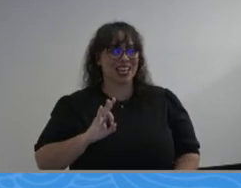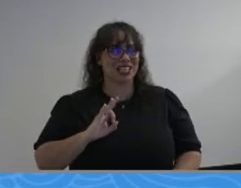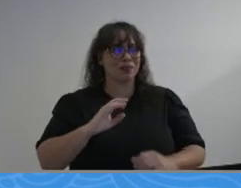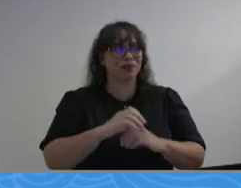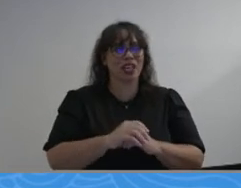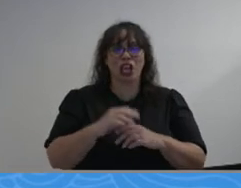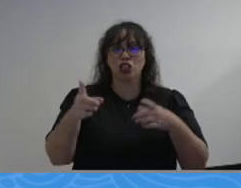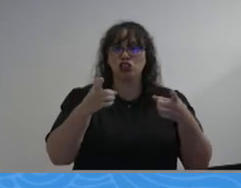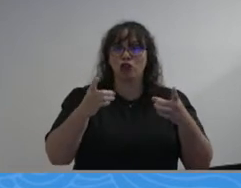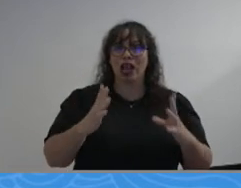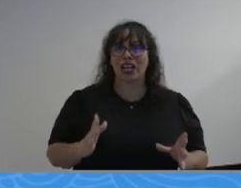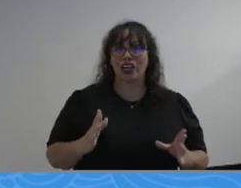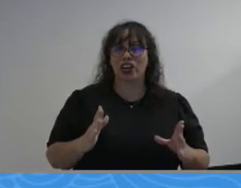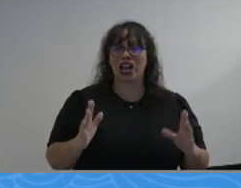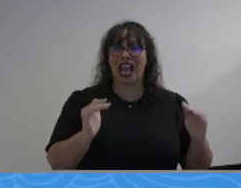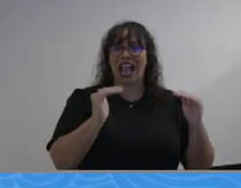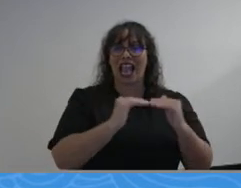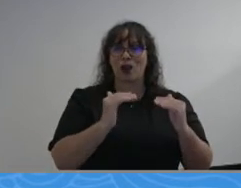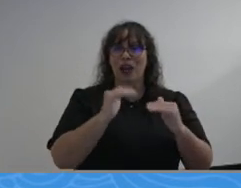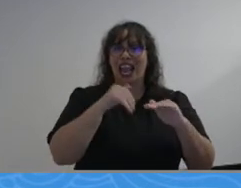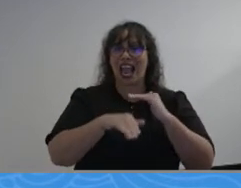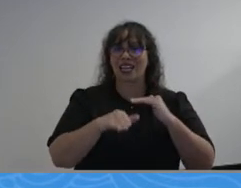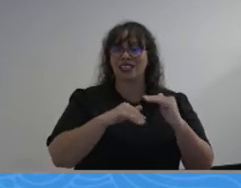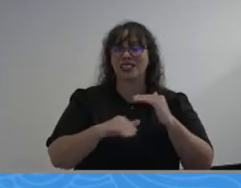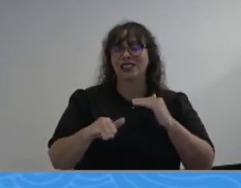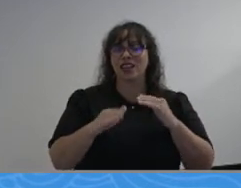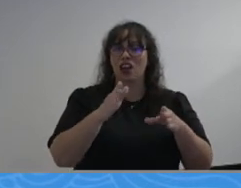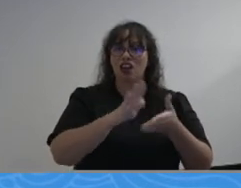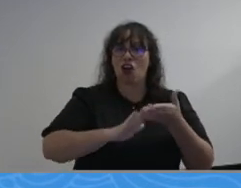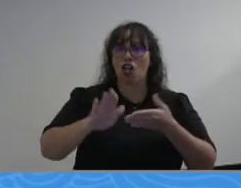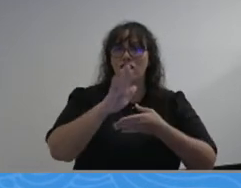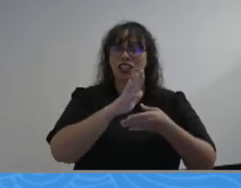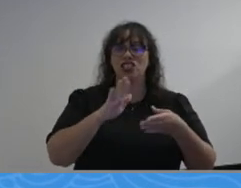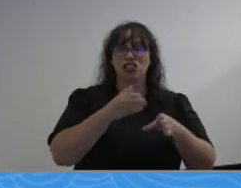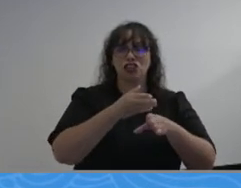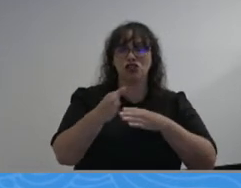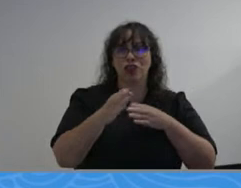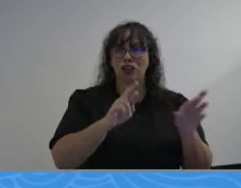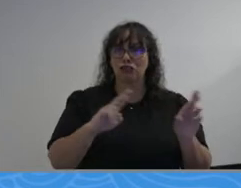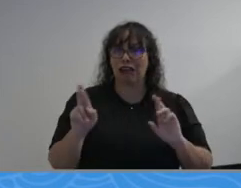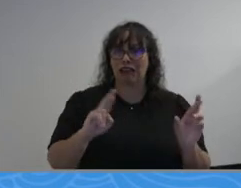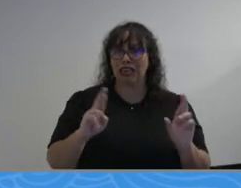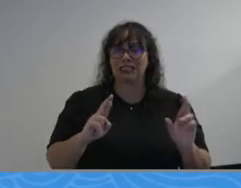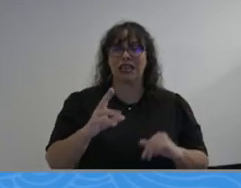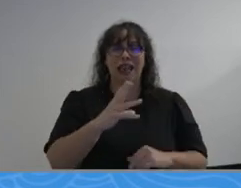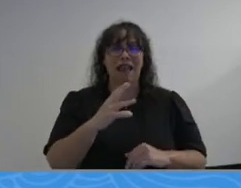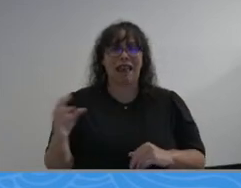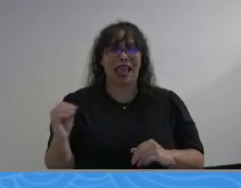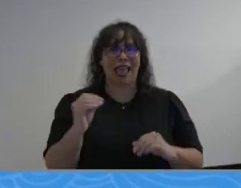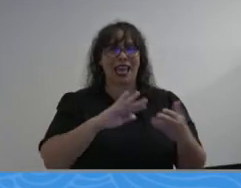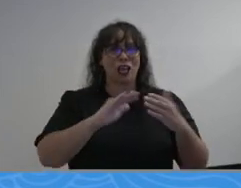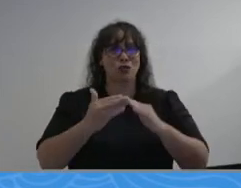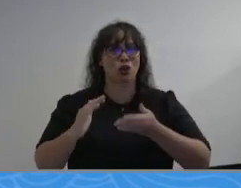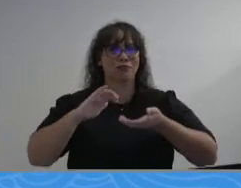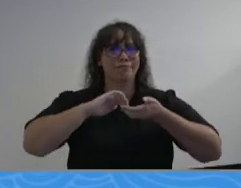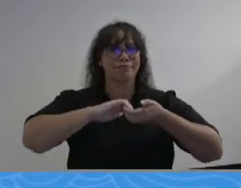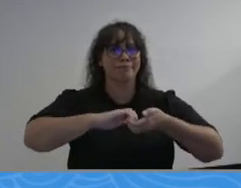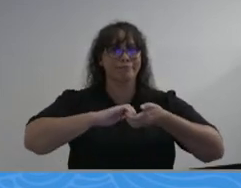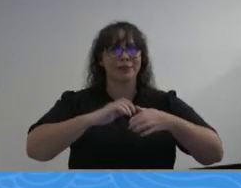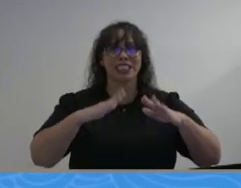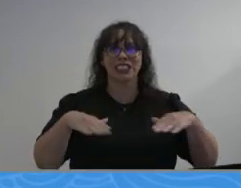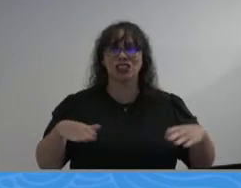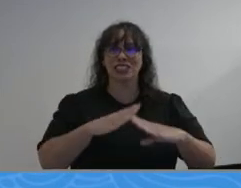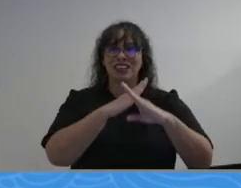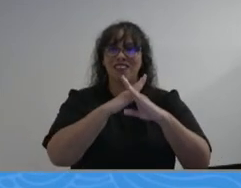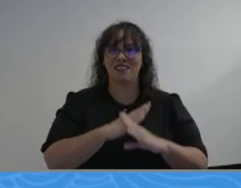Tagorda, Director of Equity, Access, College, and Career Readiness, as well as our dedicated community partners, the Children's